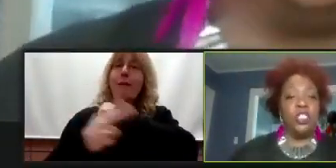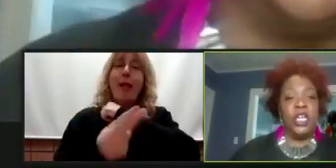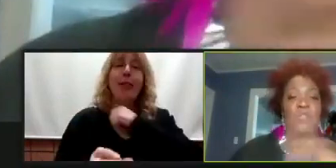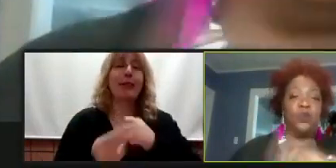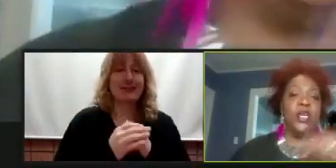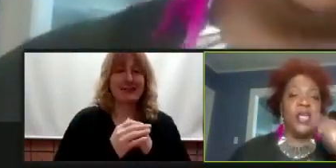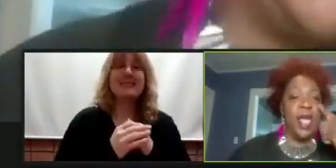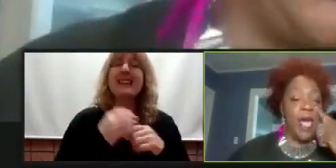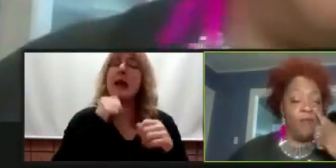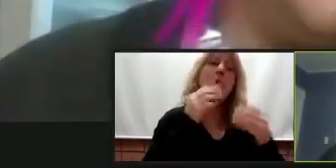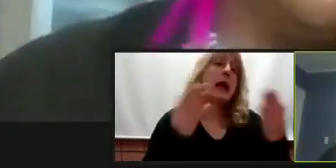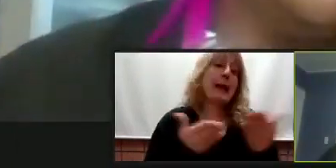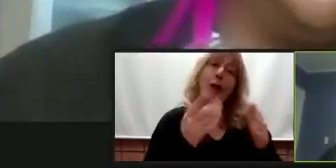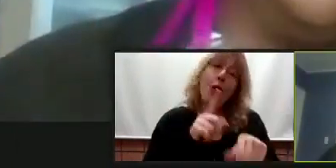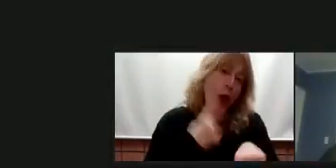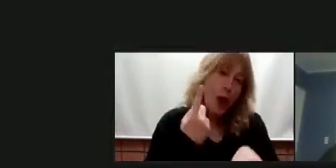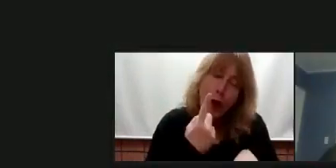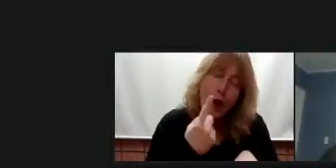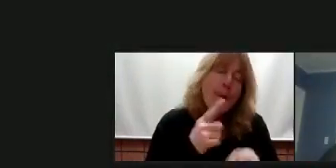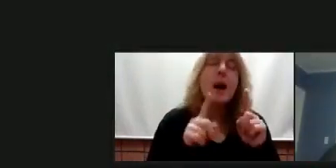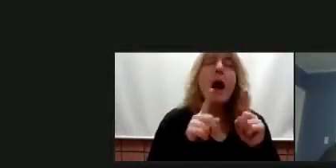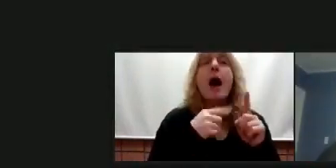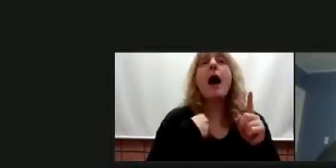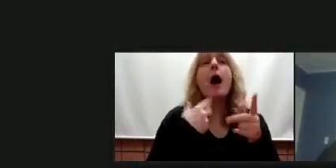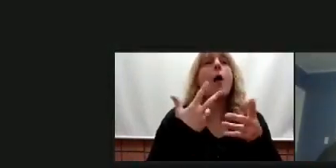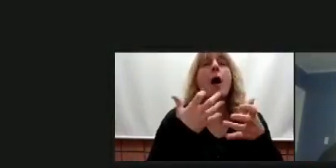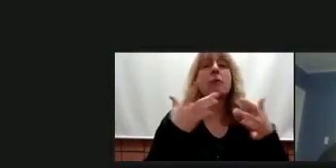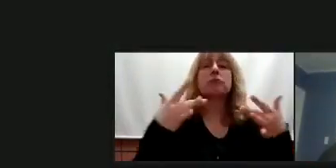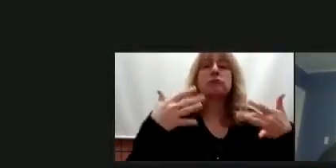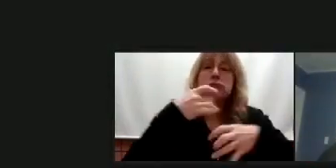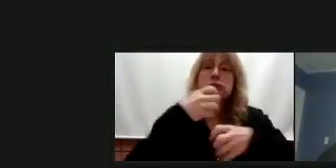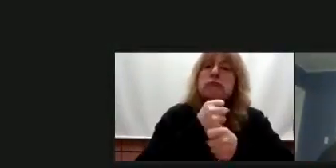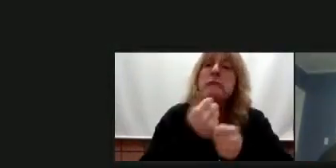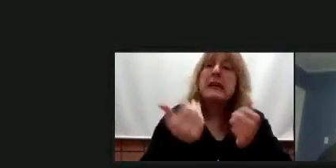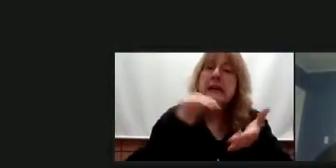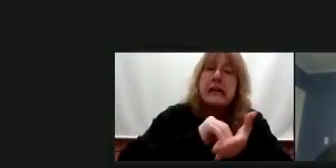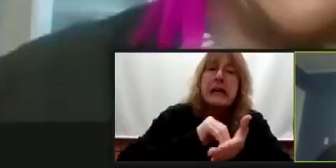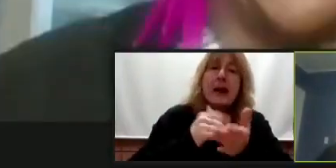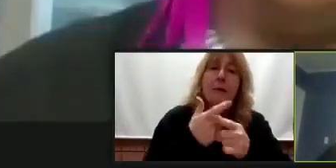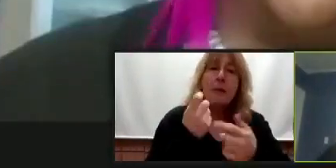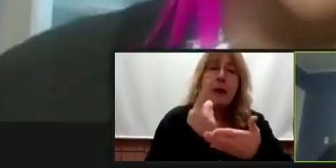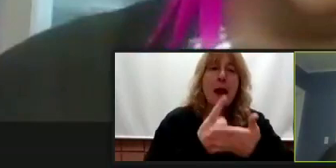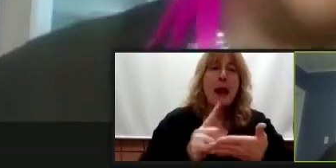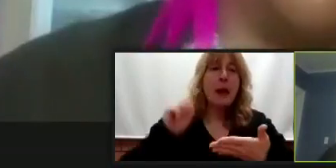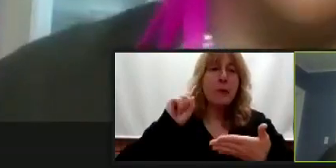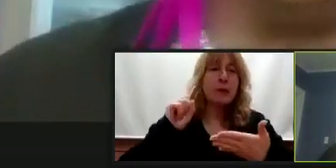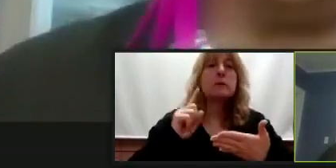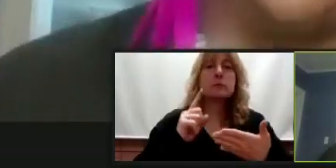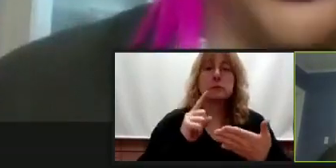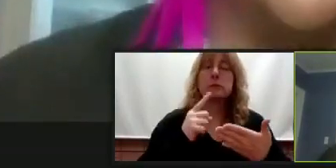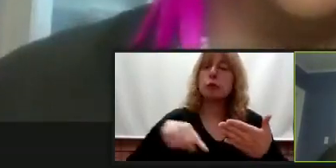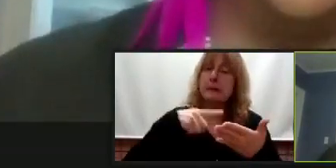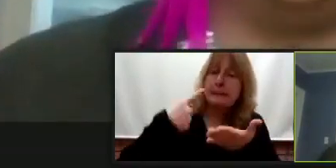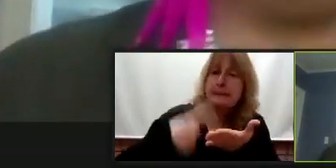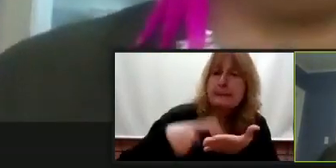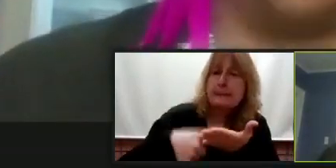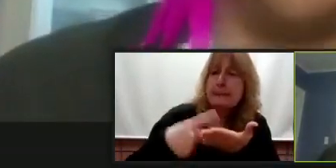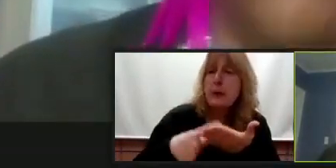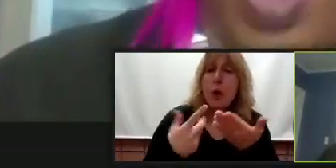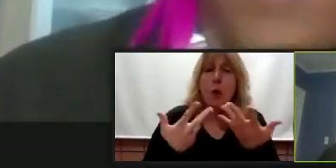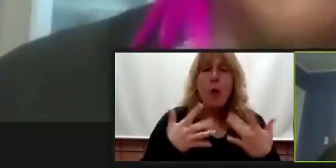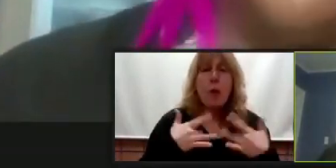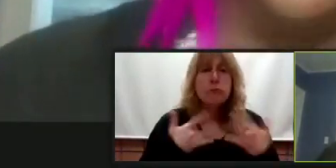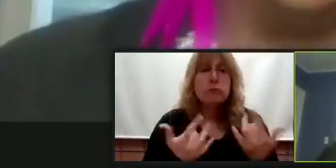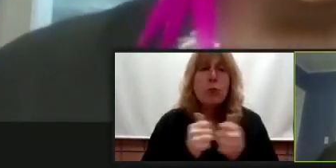long, but just to recap for those of you last week, we talked a little bit about what's happening with all of the funds. You